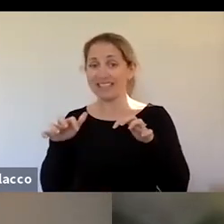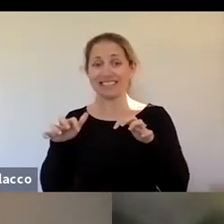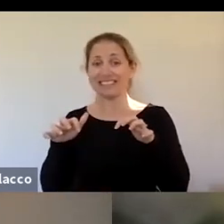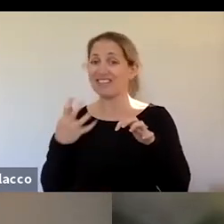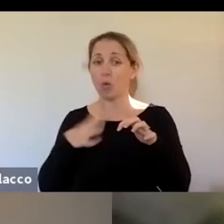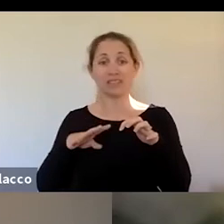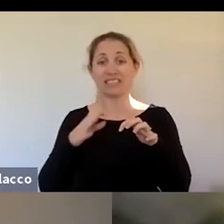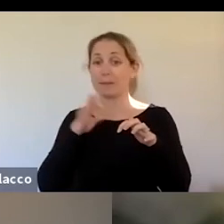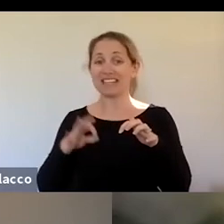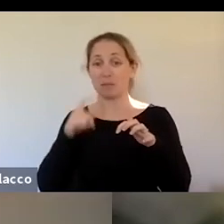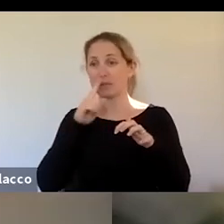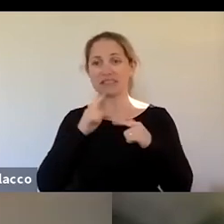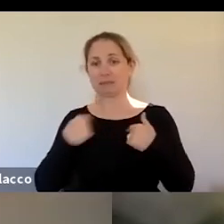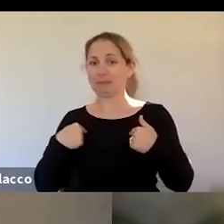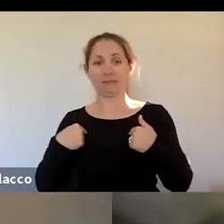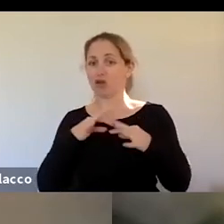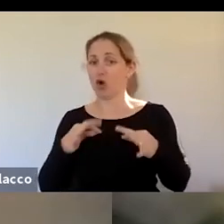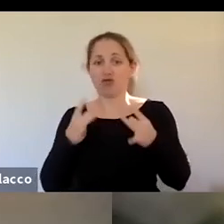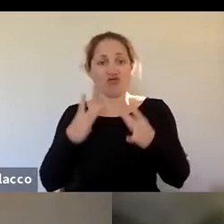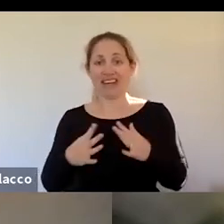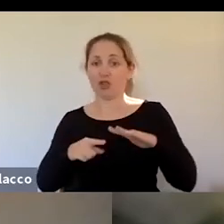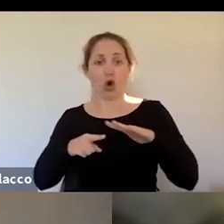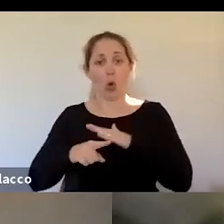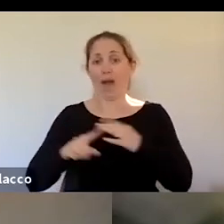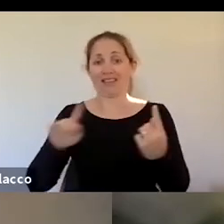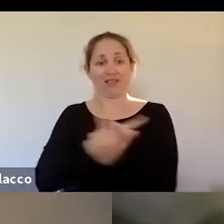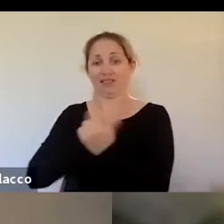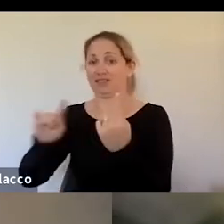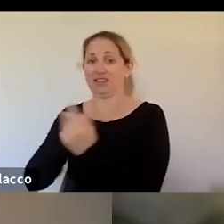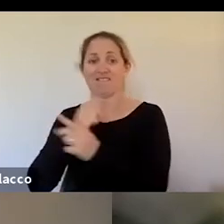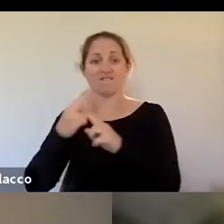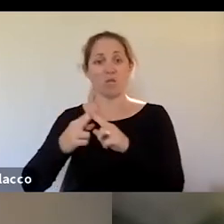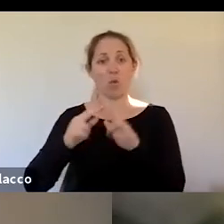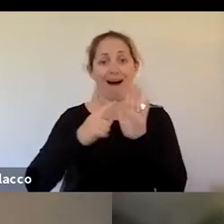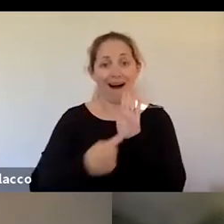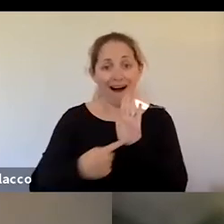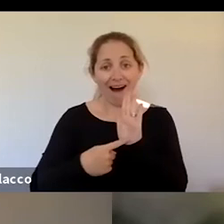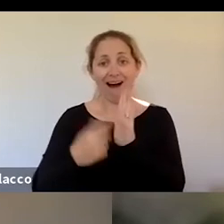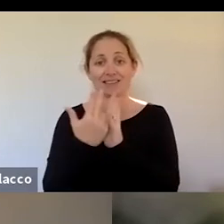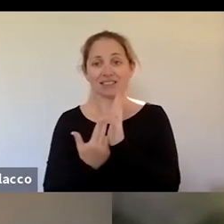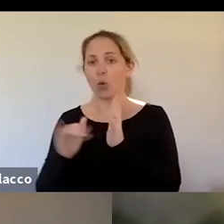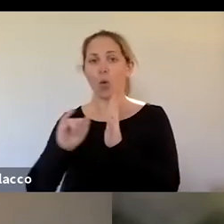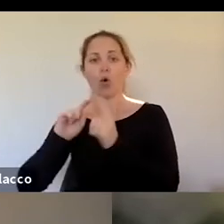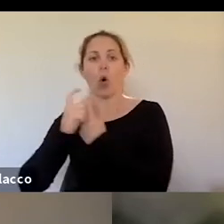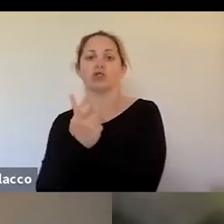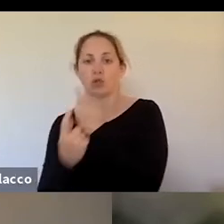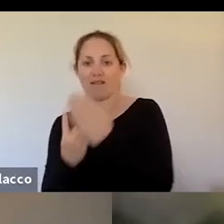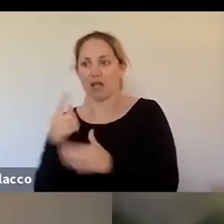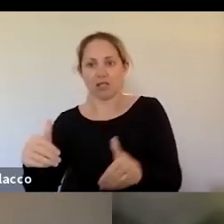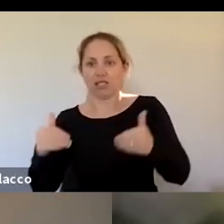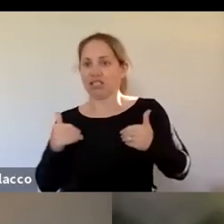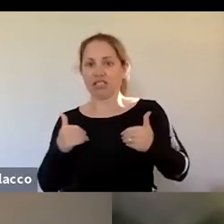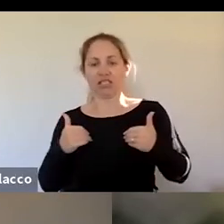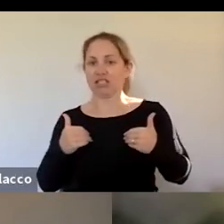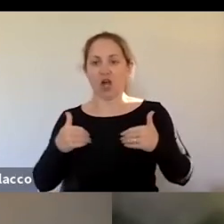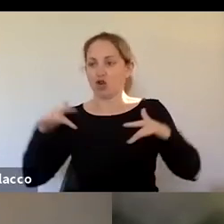not quite ready to go out to an in-person arts and cultural event. Some people are waiting go ahead, Tandi. Oh,